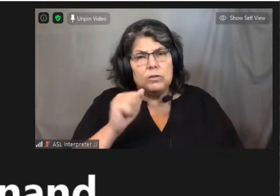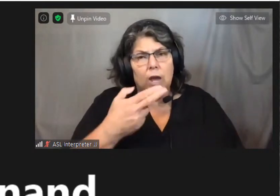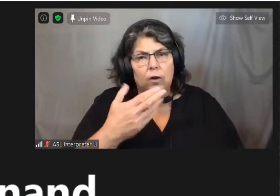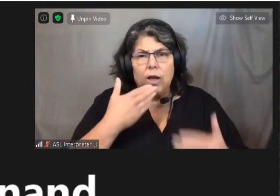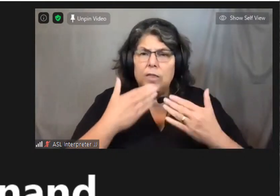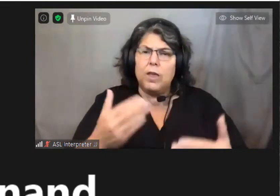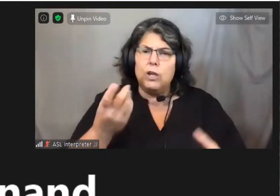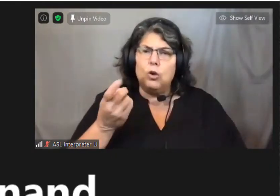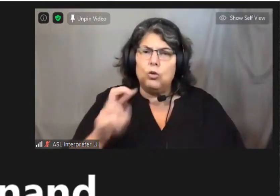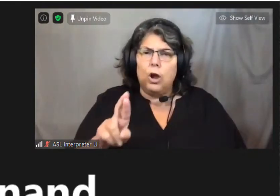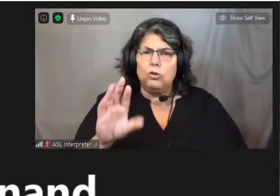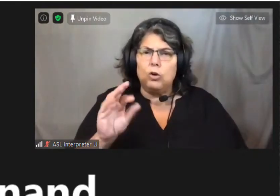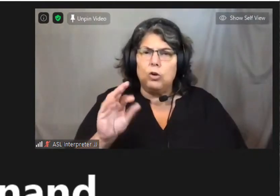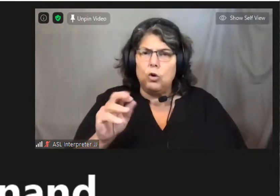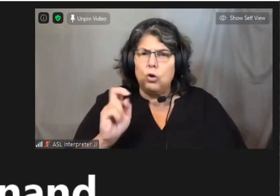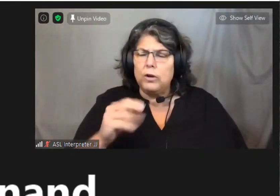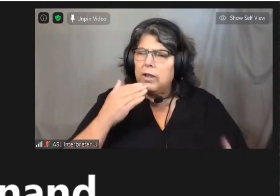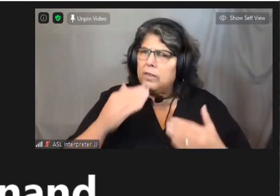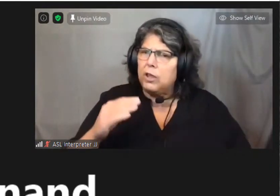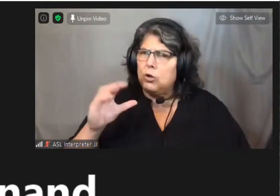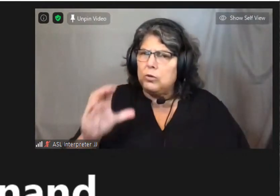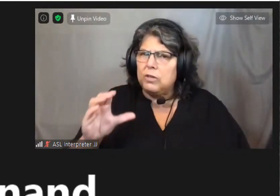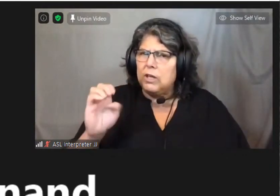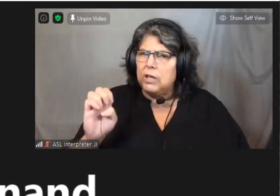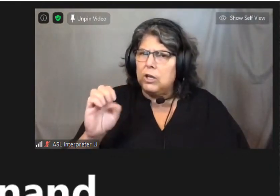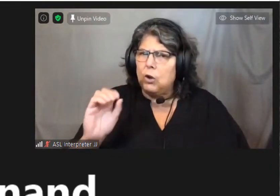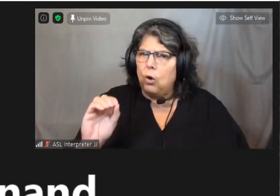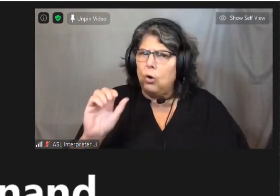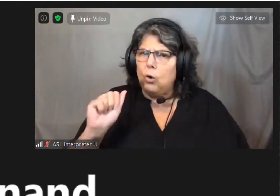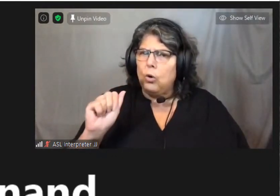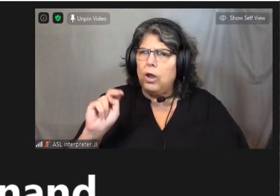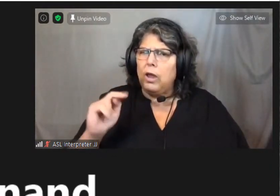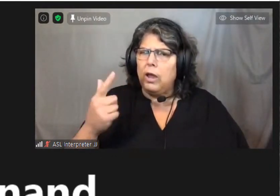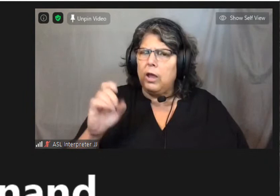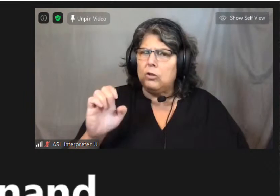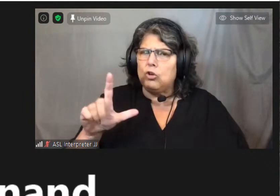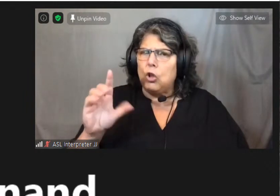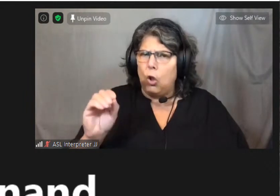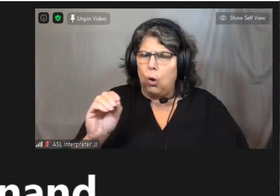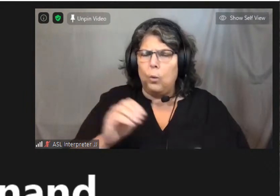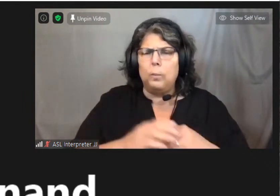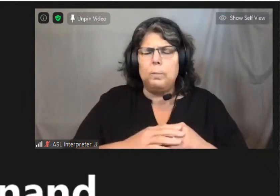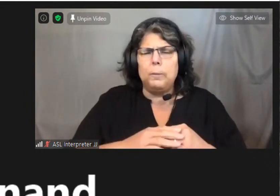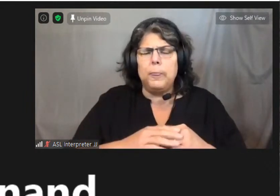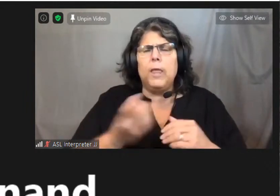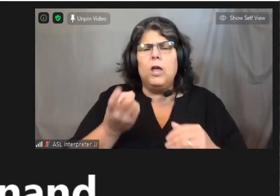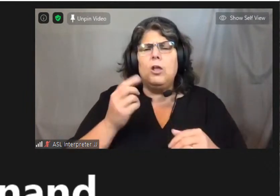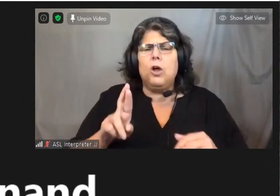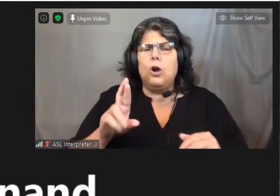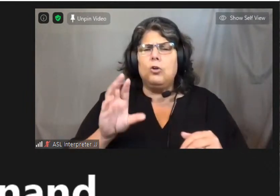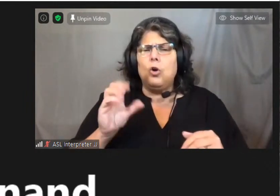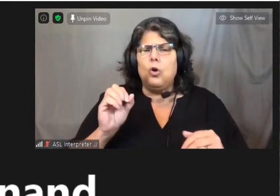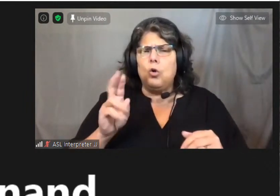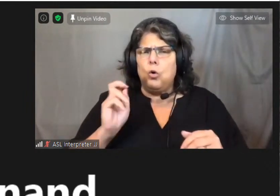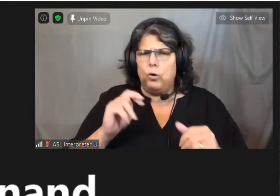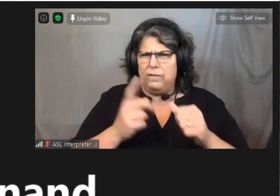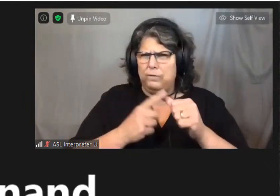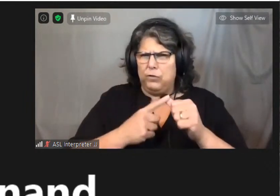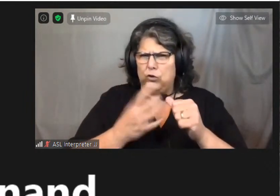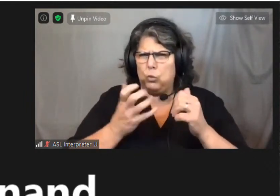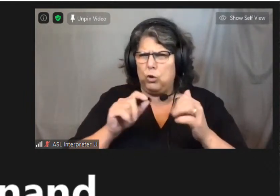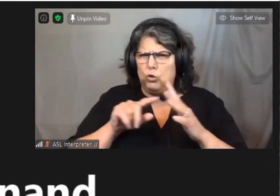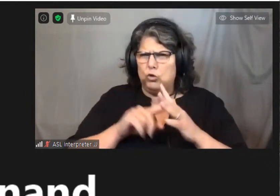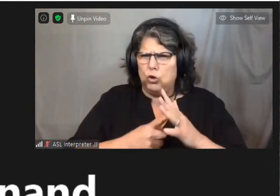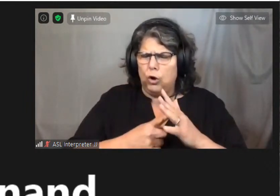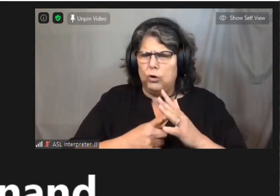Coren. Thank you, CO Angelo. I just wanted to start off, Dr. Coren. You mentioned in